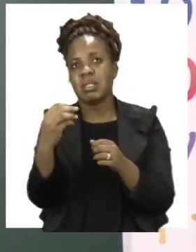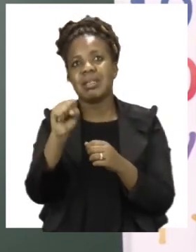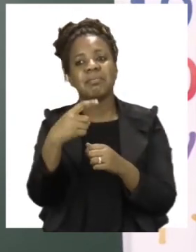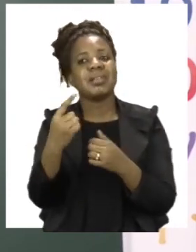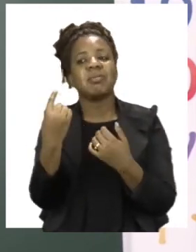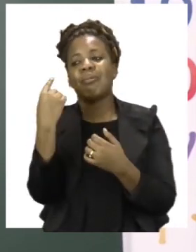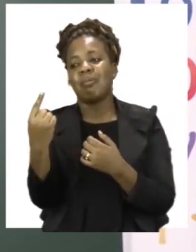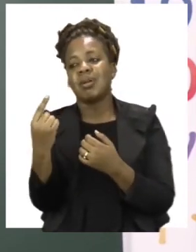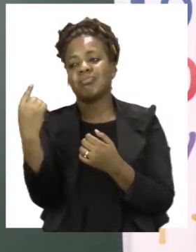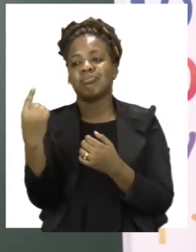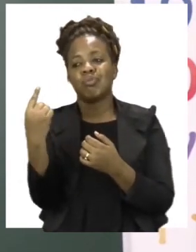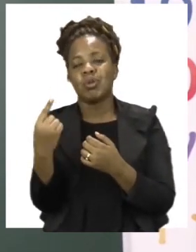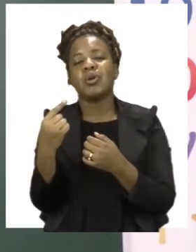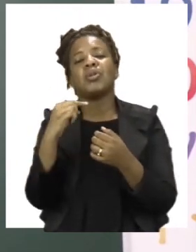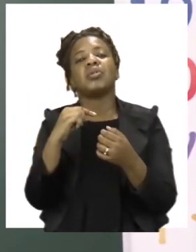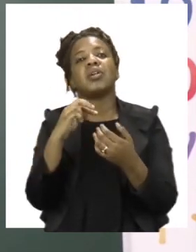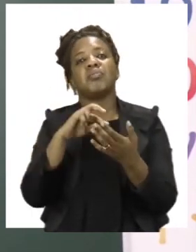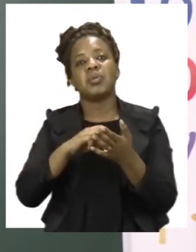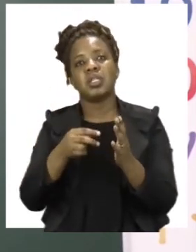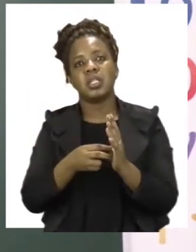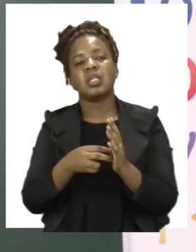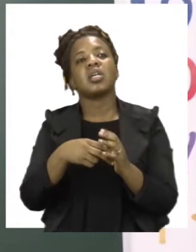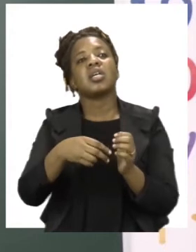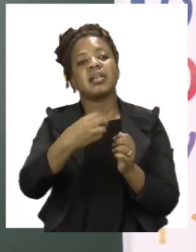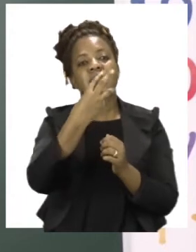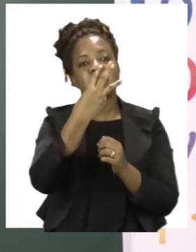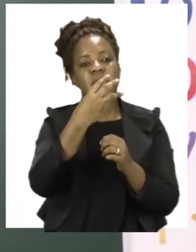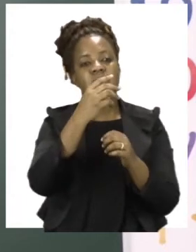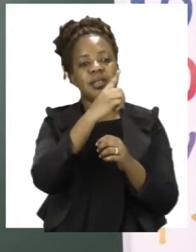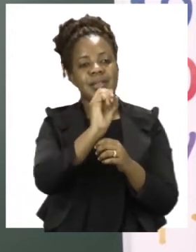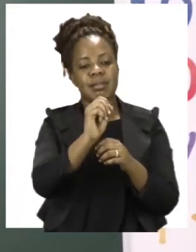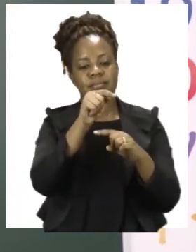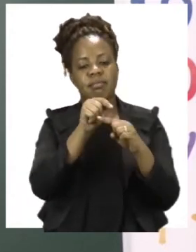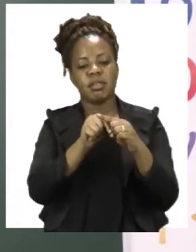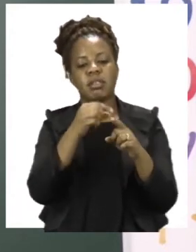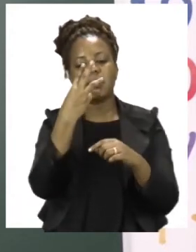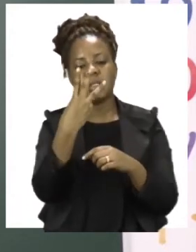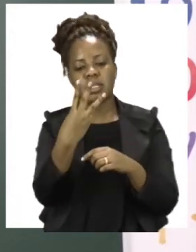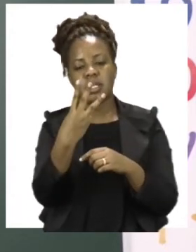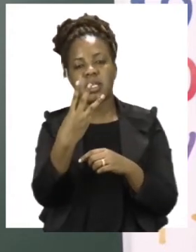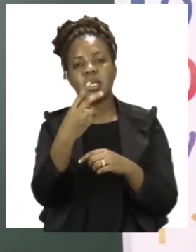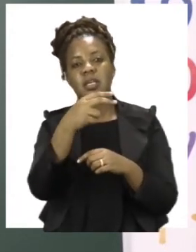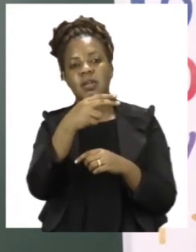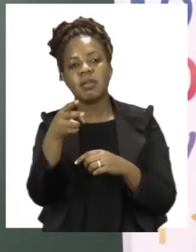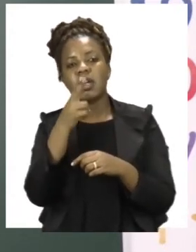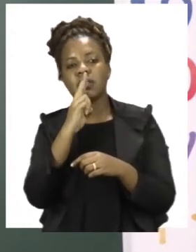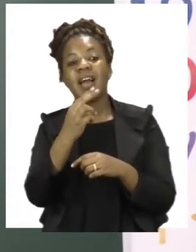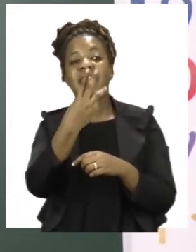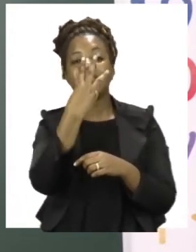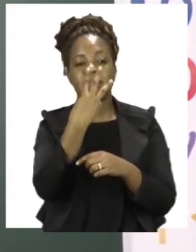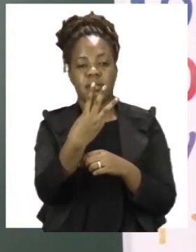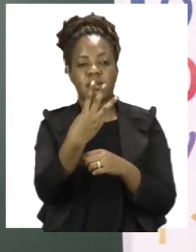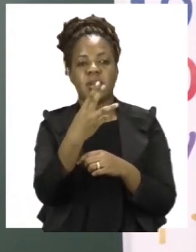remainder. So our answer is 3, 1, 2, 3, remainder